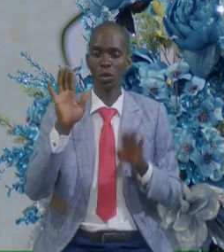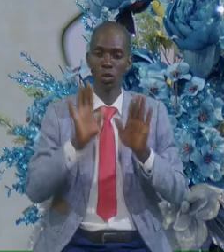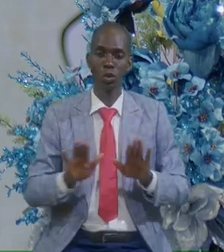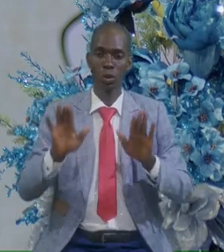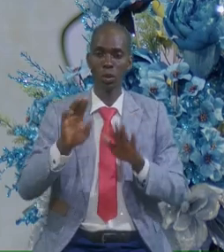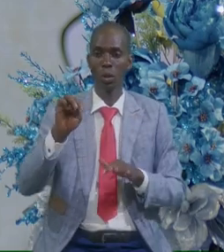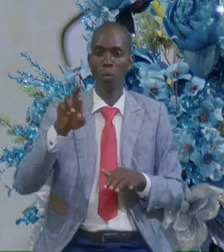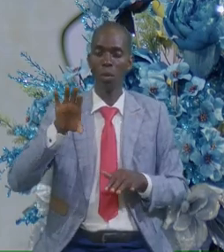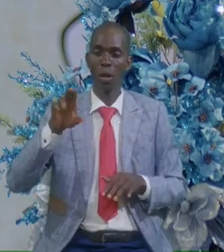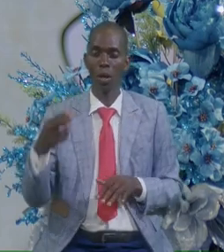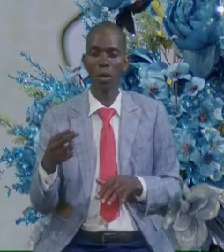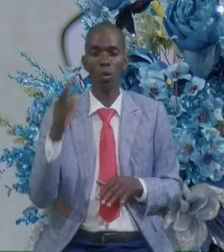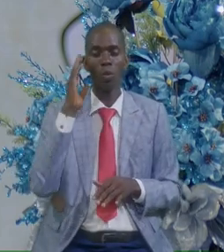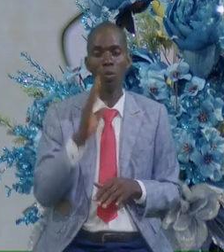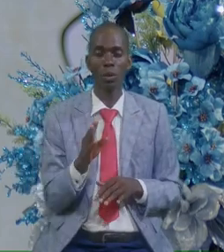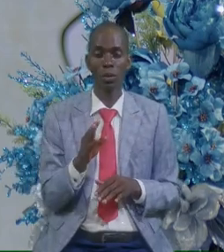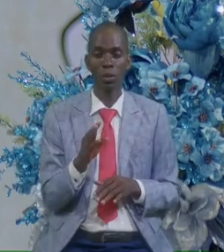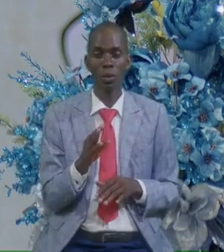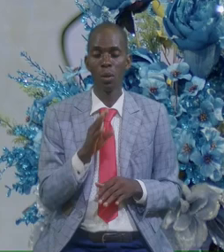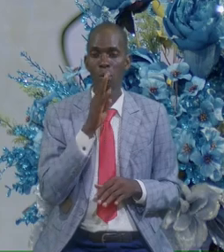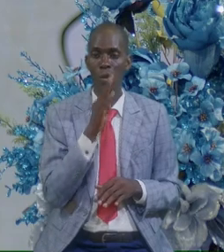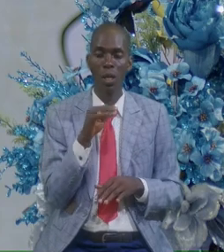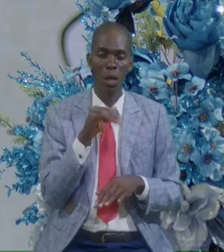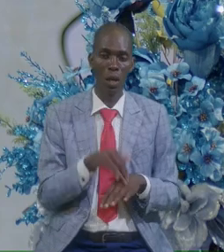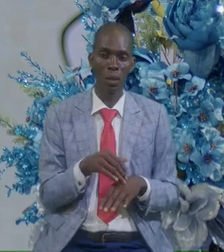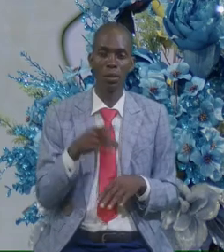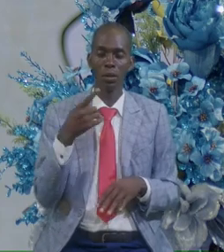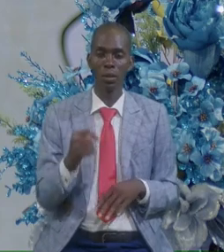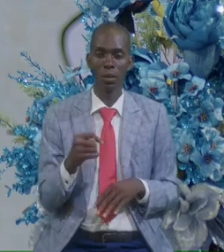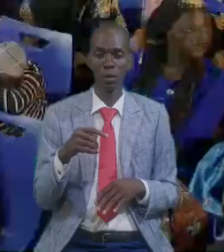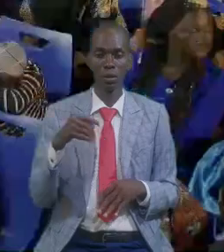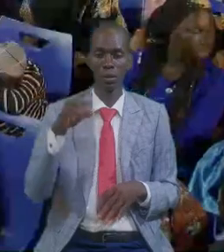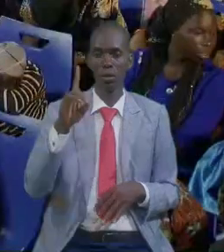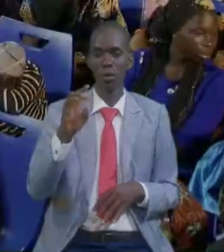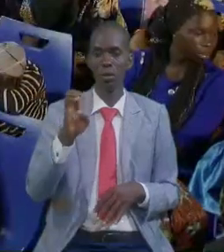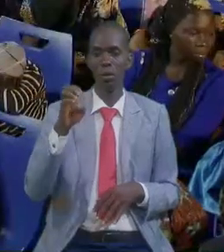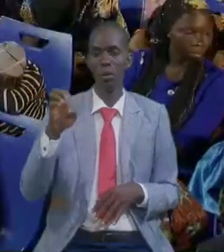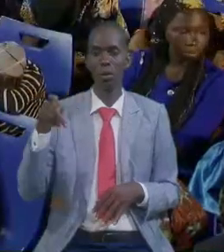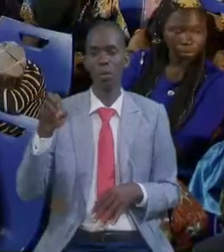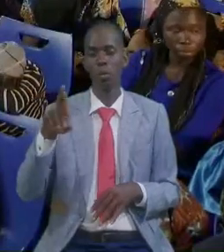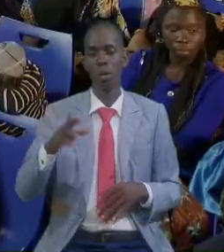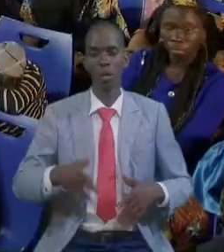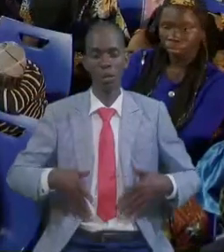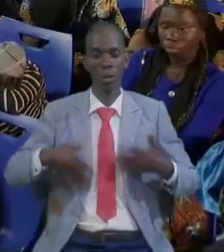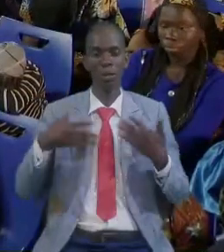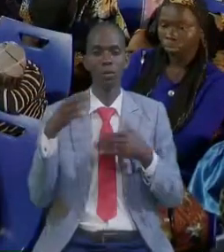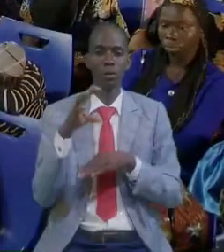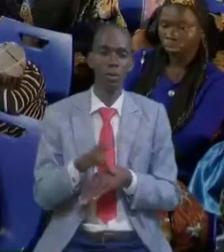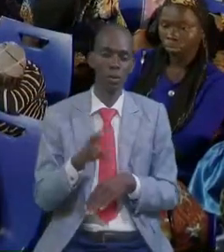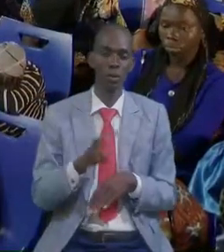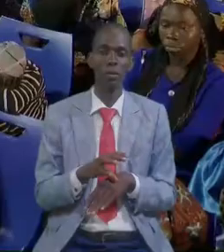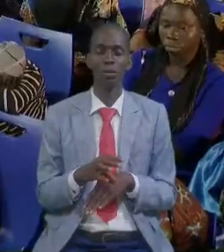be at DEEPERLIFE Campground, Rumudara, along East West Road, Port